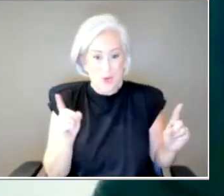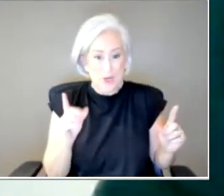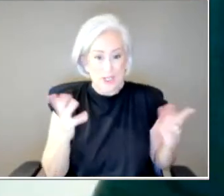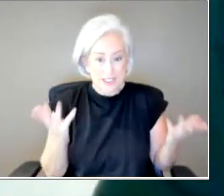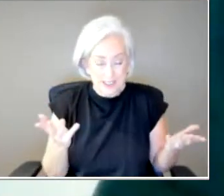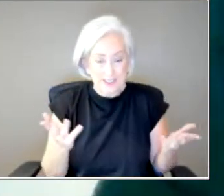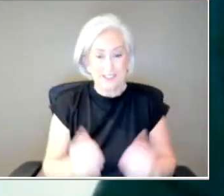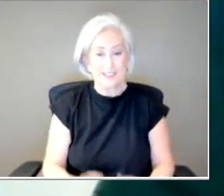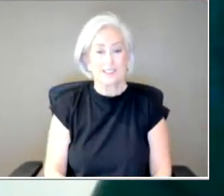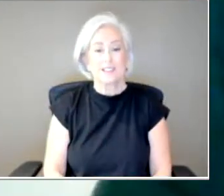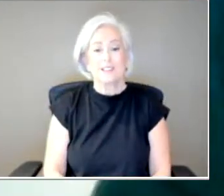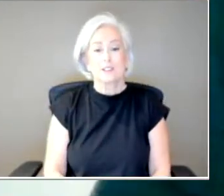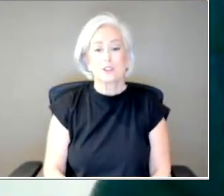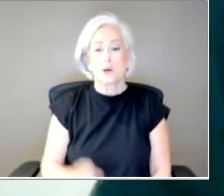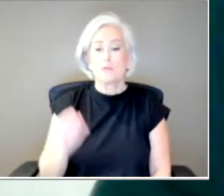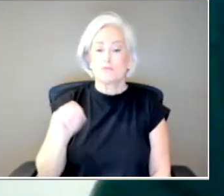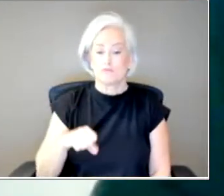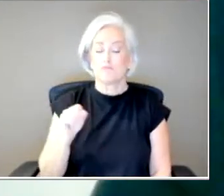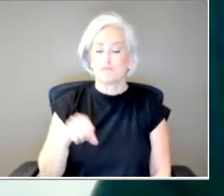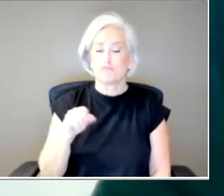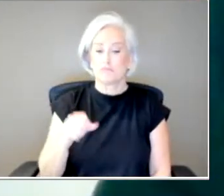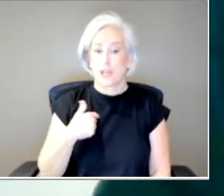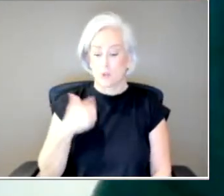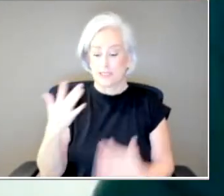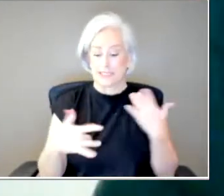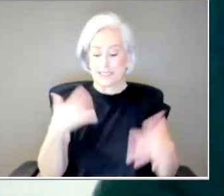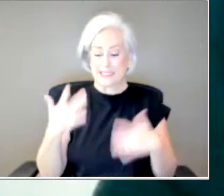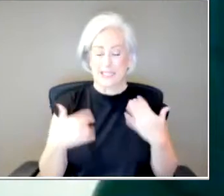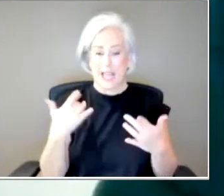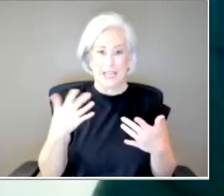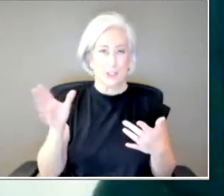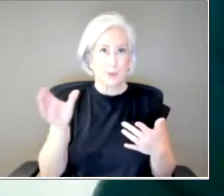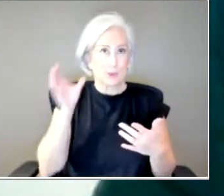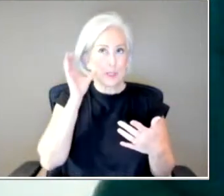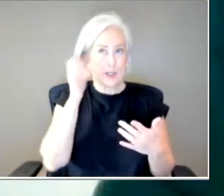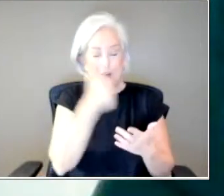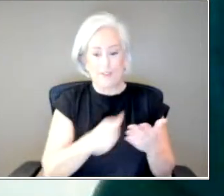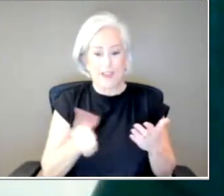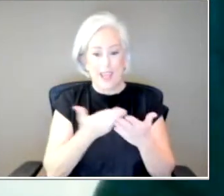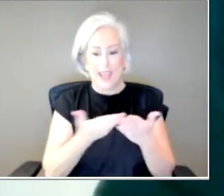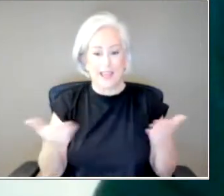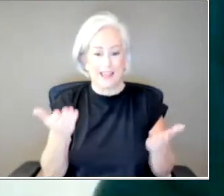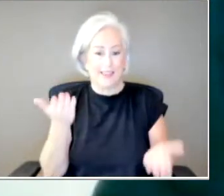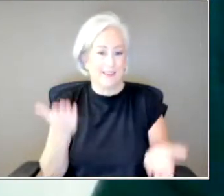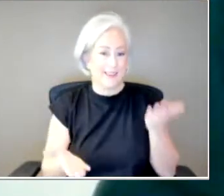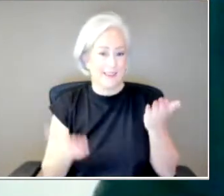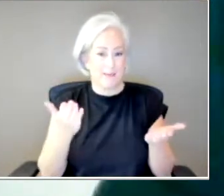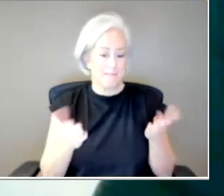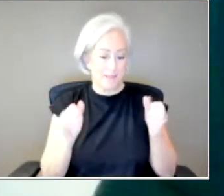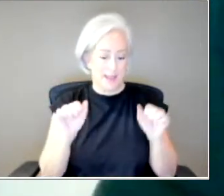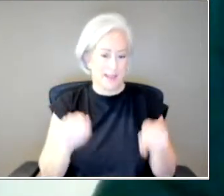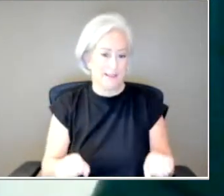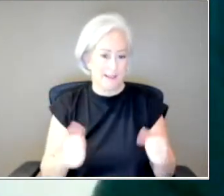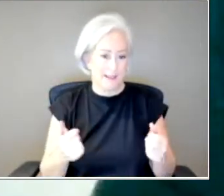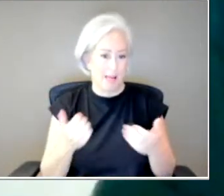So yeah, I was excited to hear of anything else that might be done.